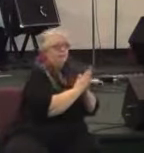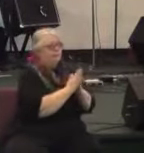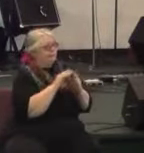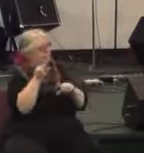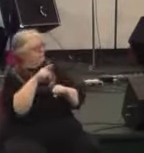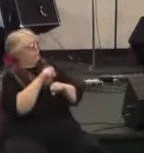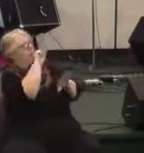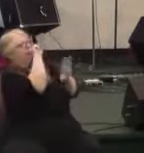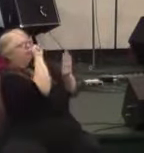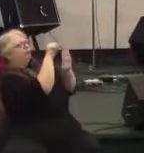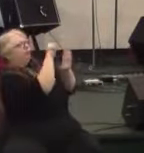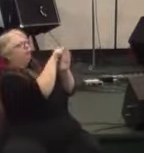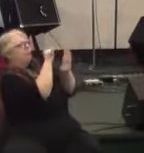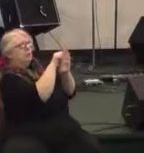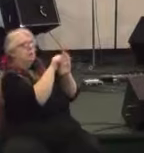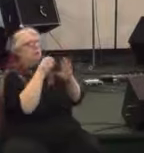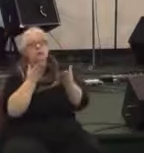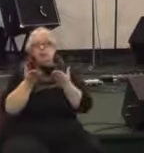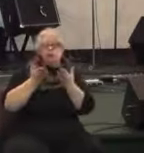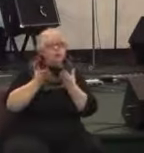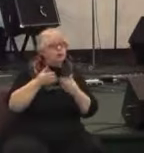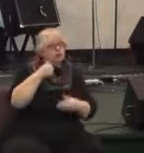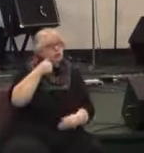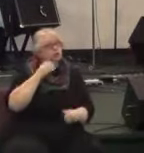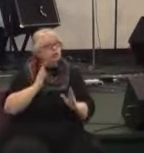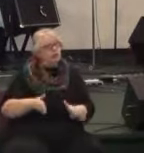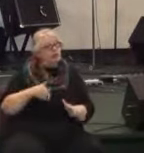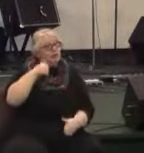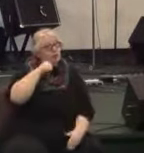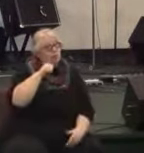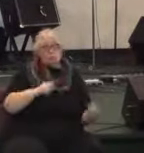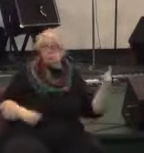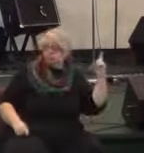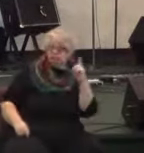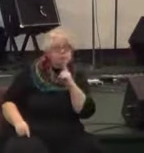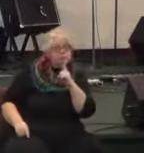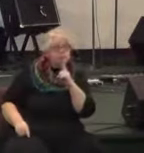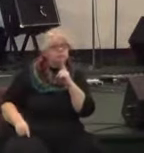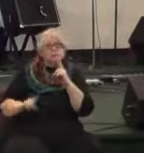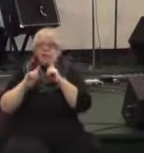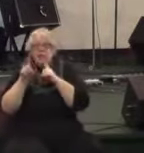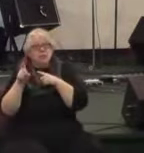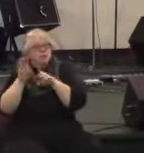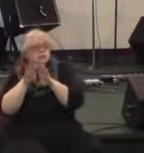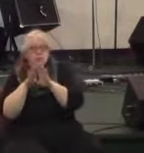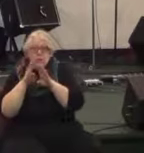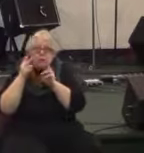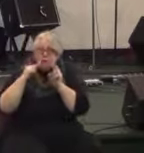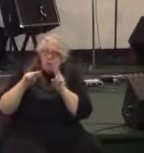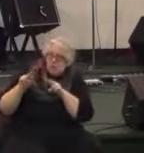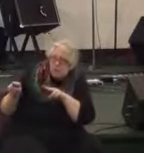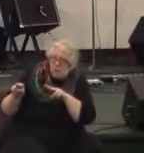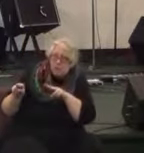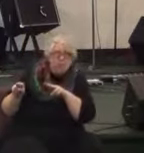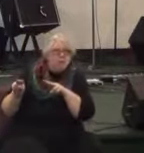outer entrance, and a servant girl named Rhoda came to answer the door. When she recognized